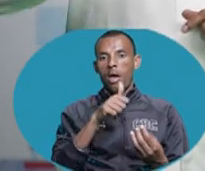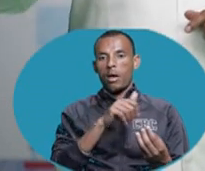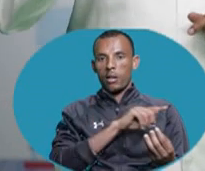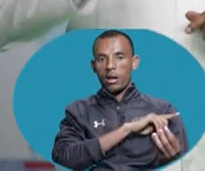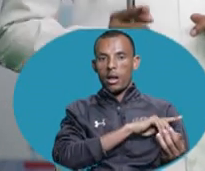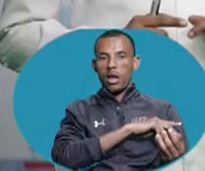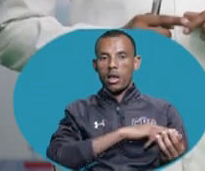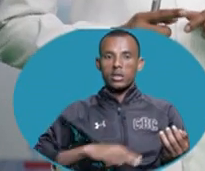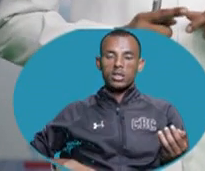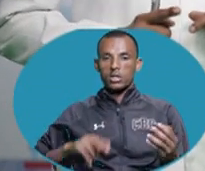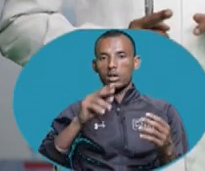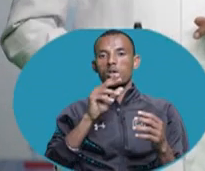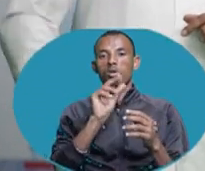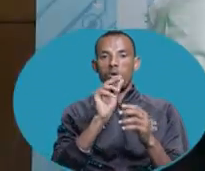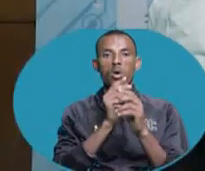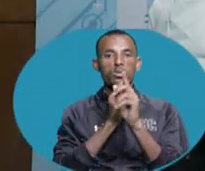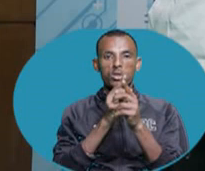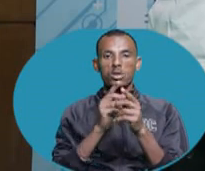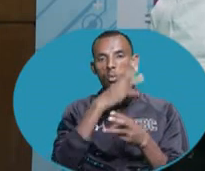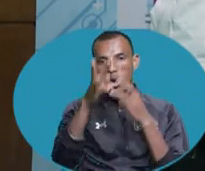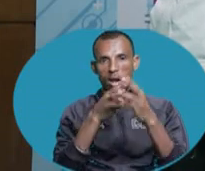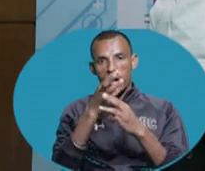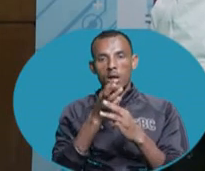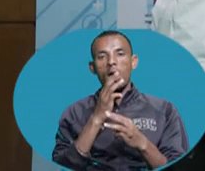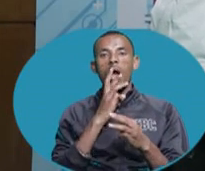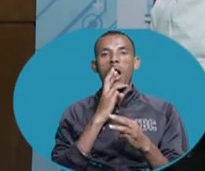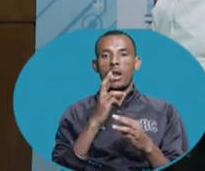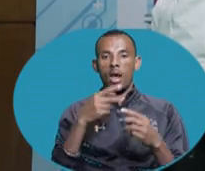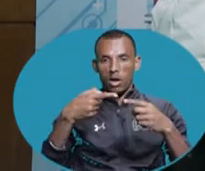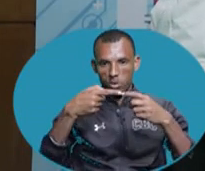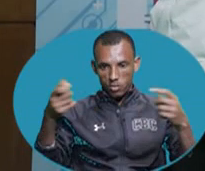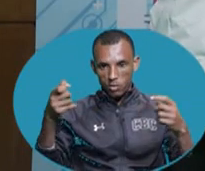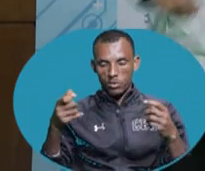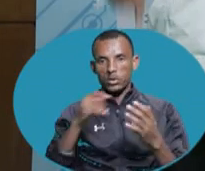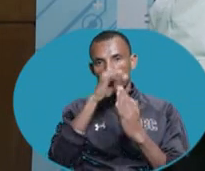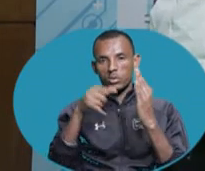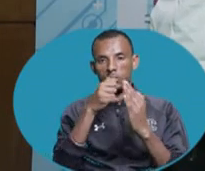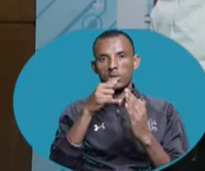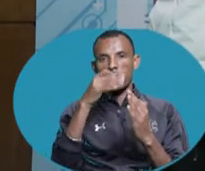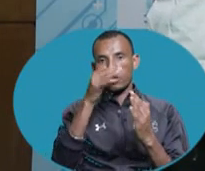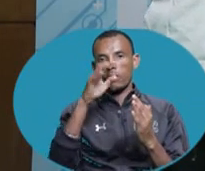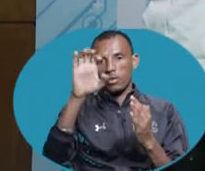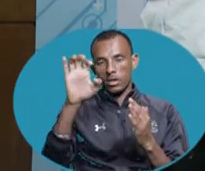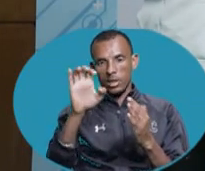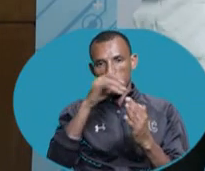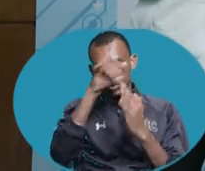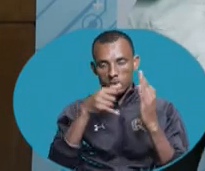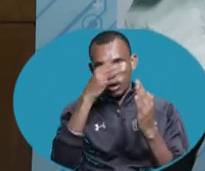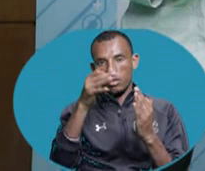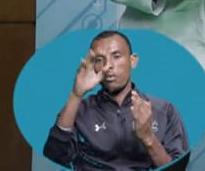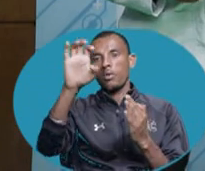but no response. World are deaf ear until June 1914. But since June